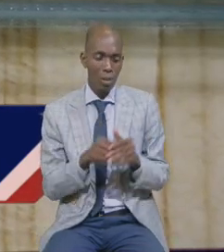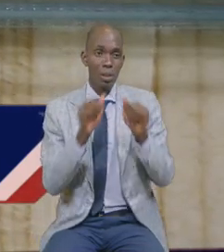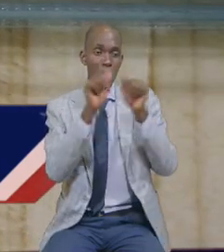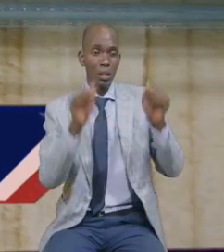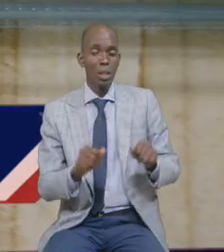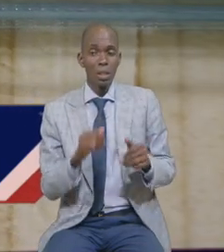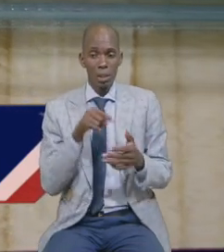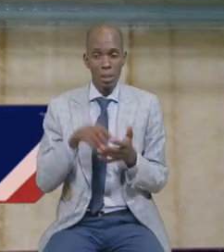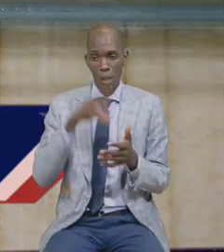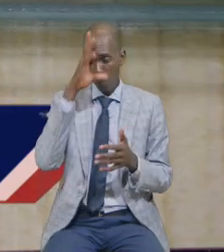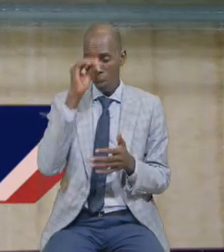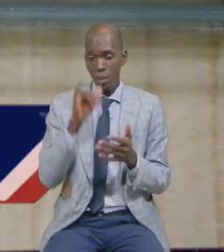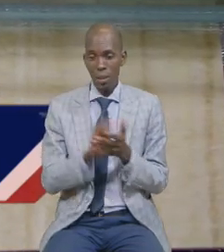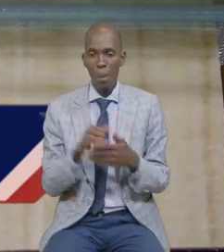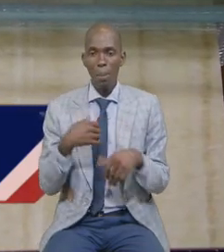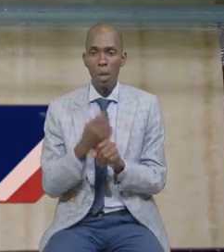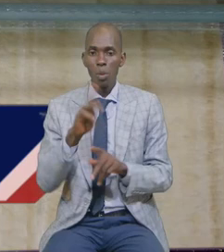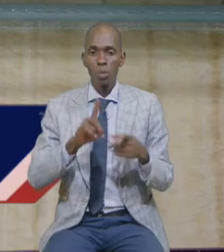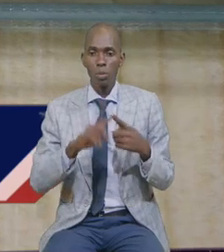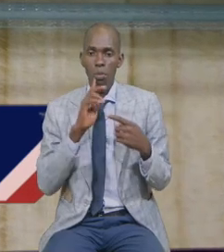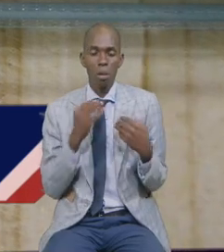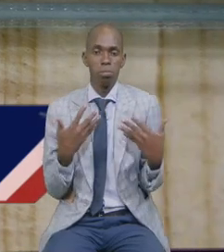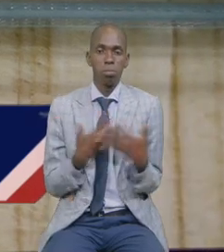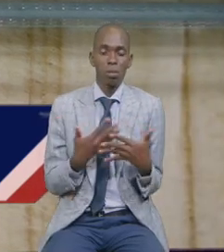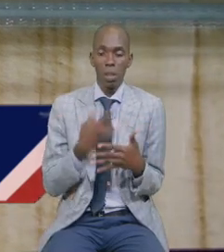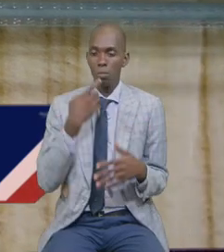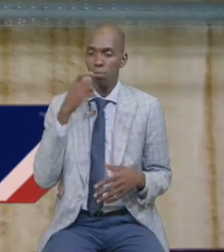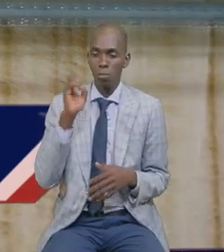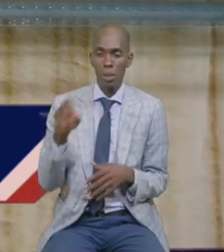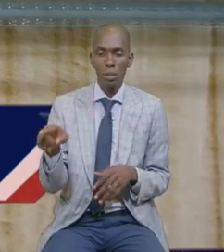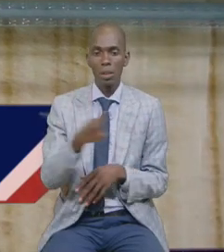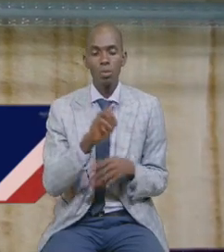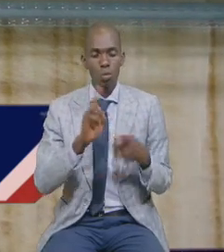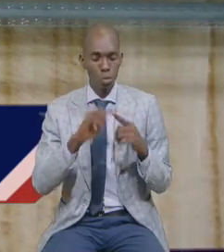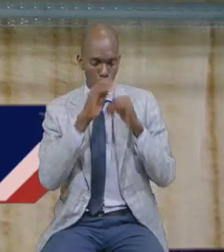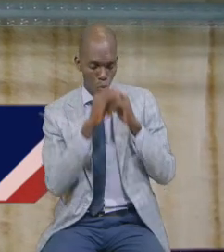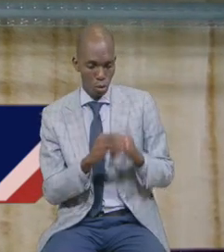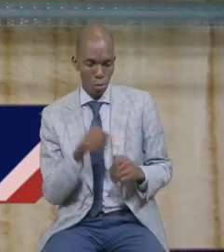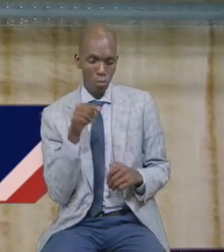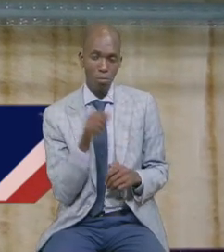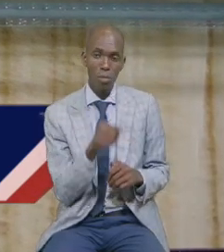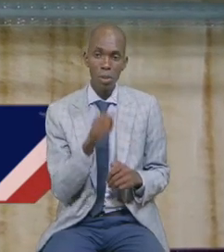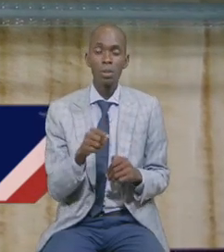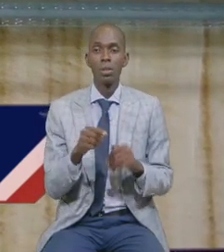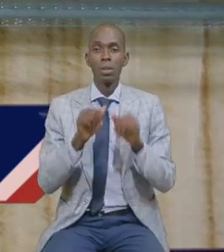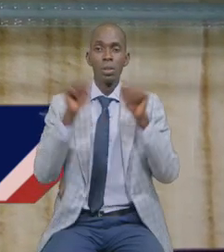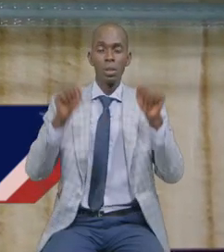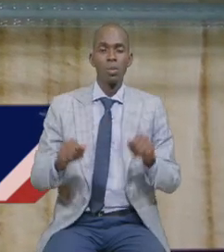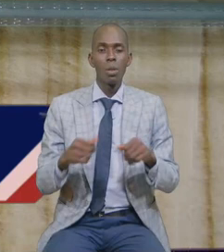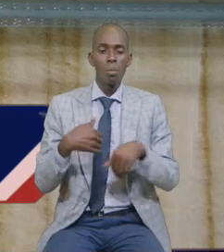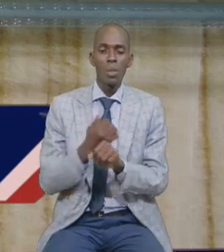don't worship the idol, the image of gold that I set up, setting himself up above